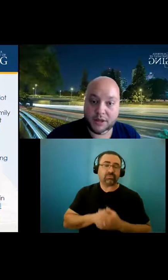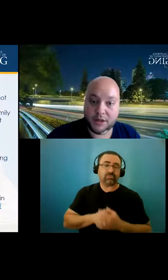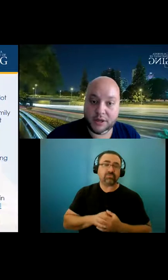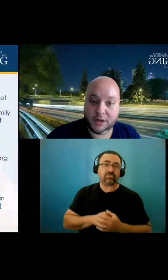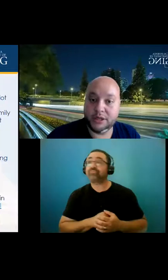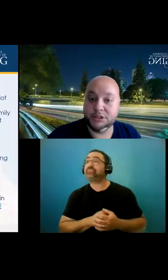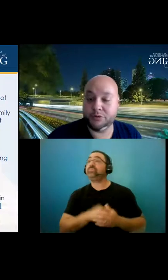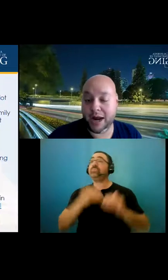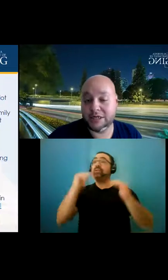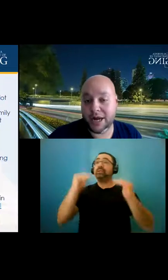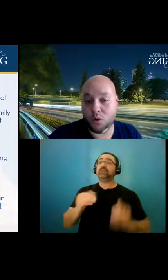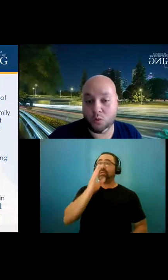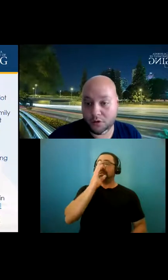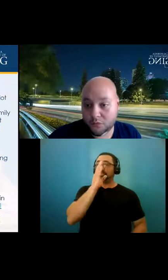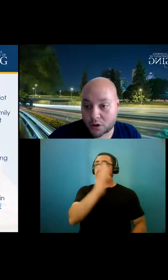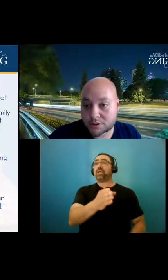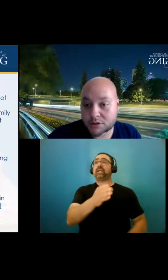The